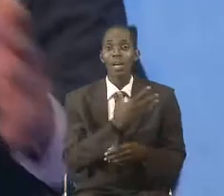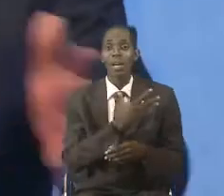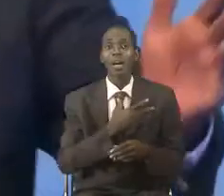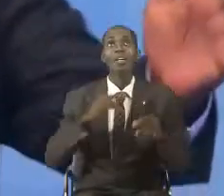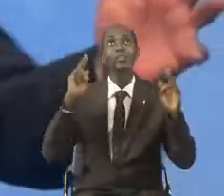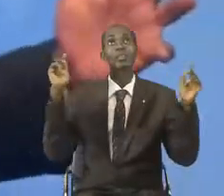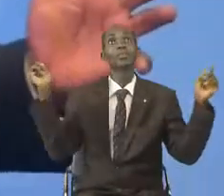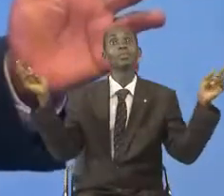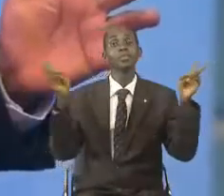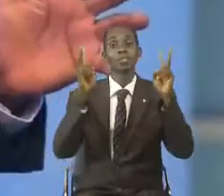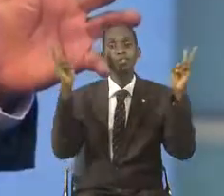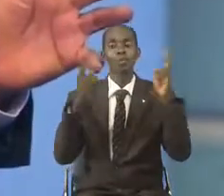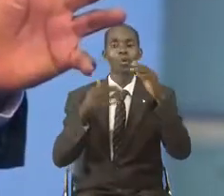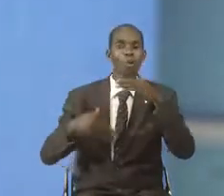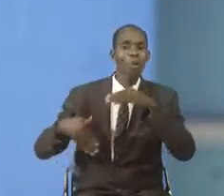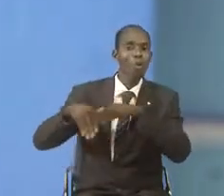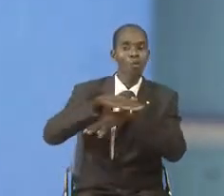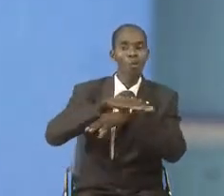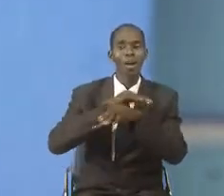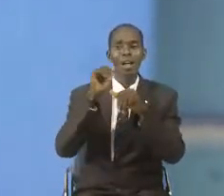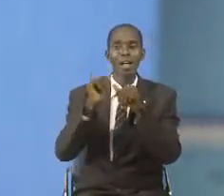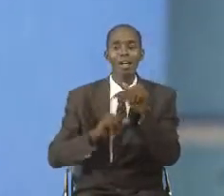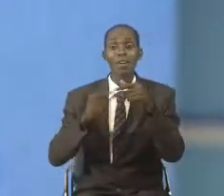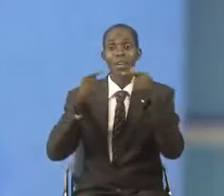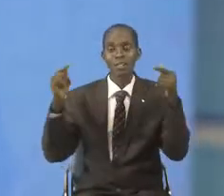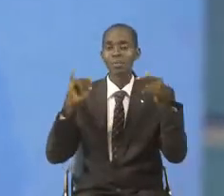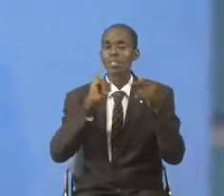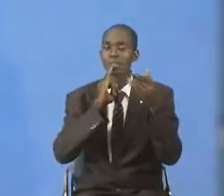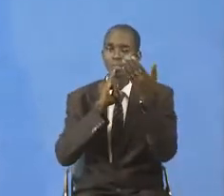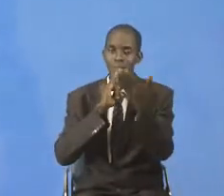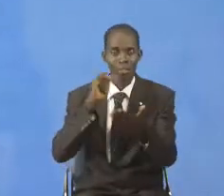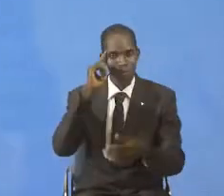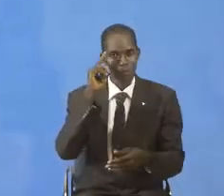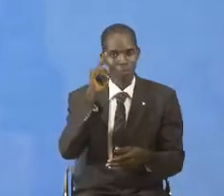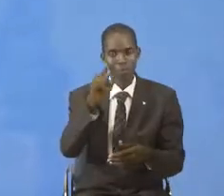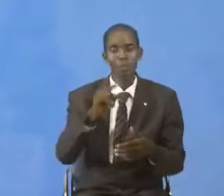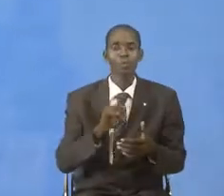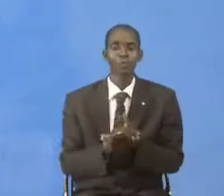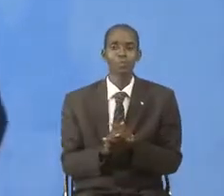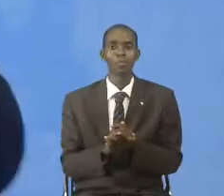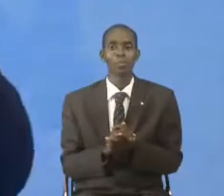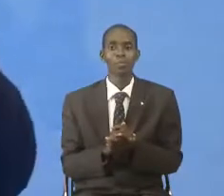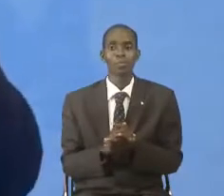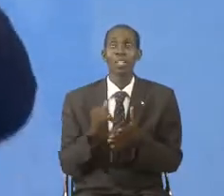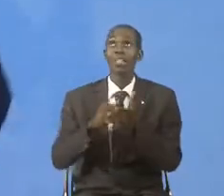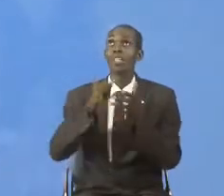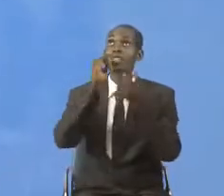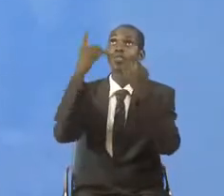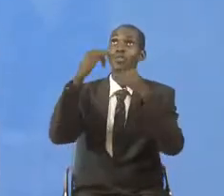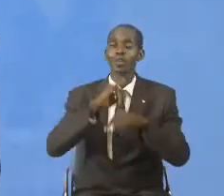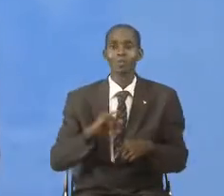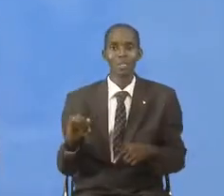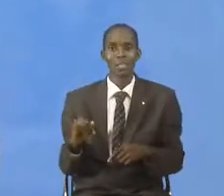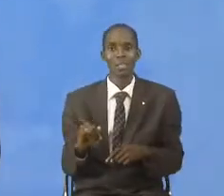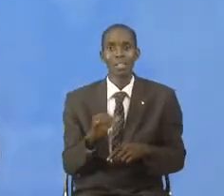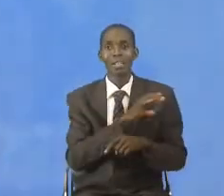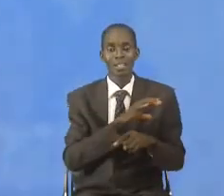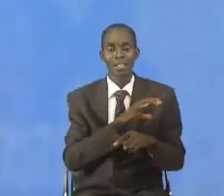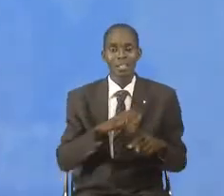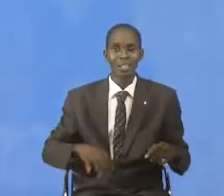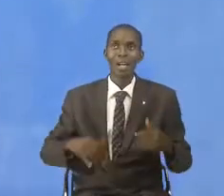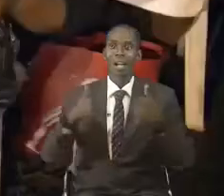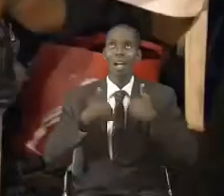you. Health is available for you. And victory over every enemy is available for